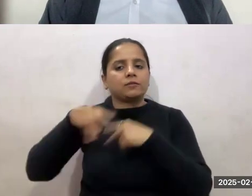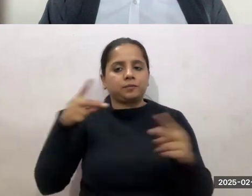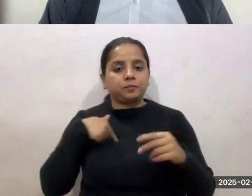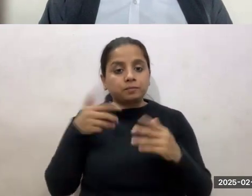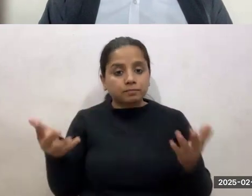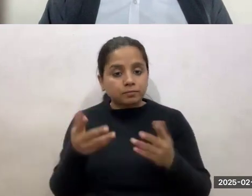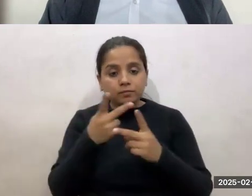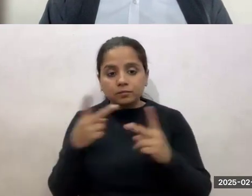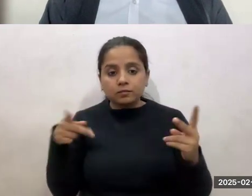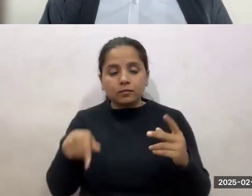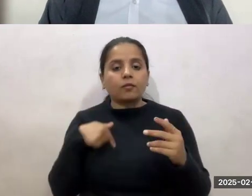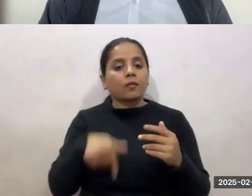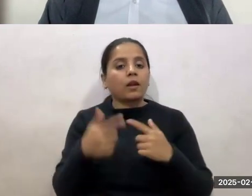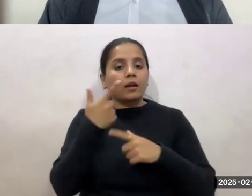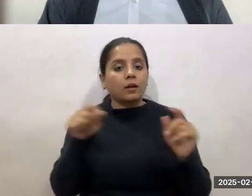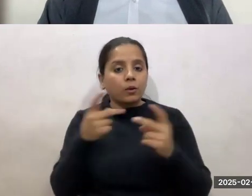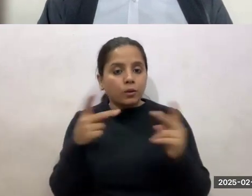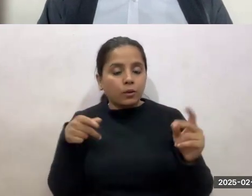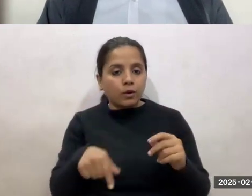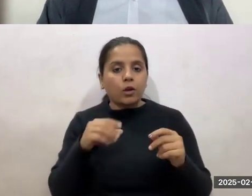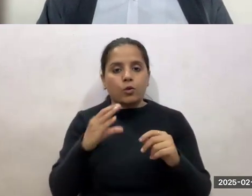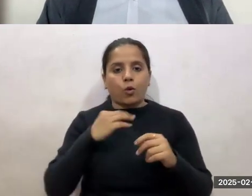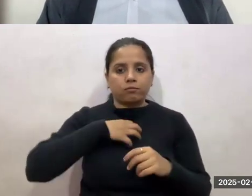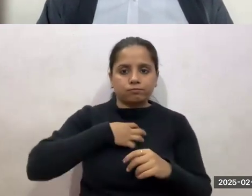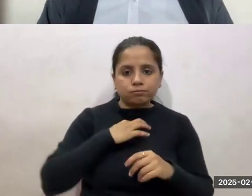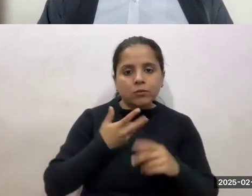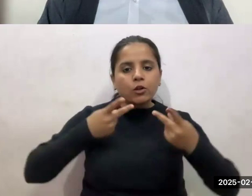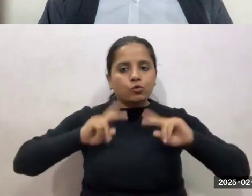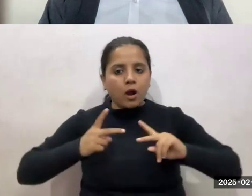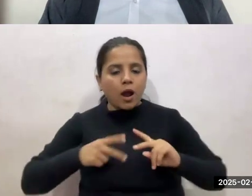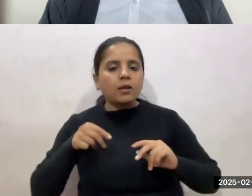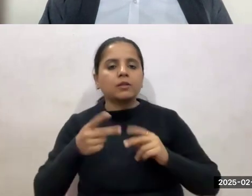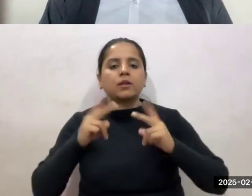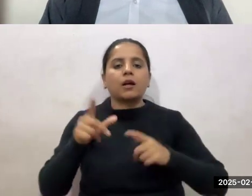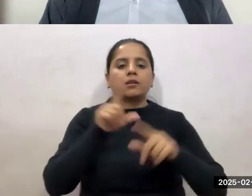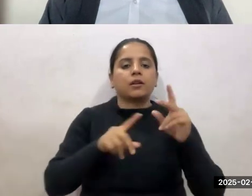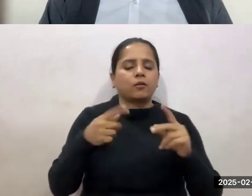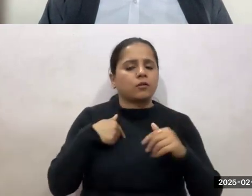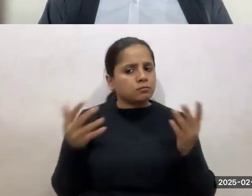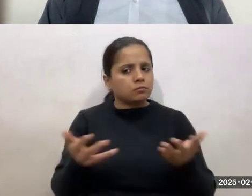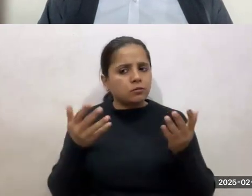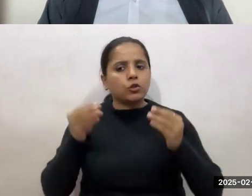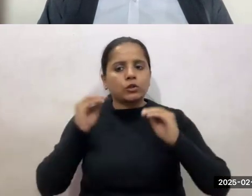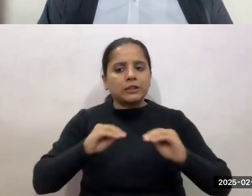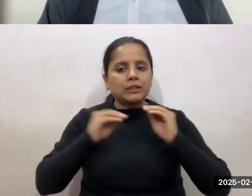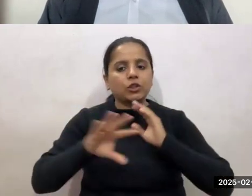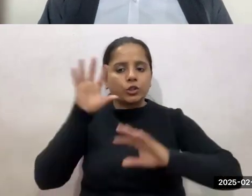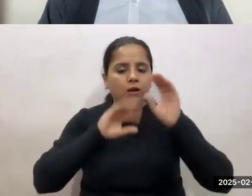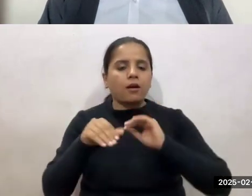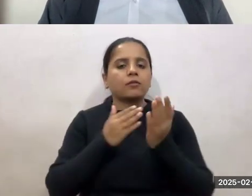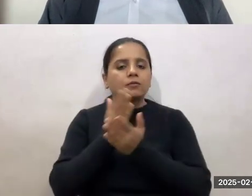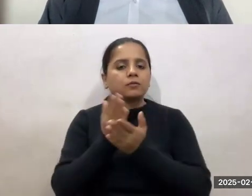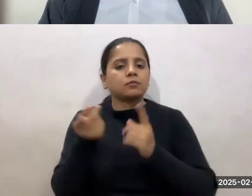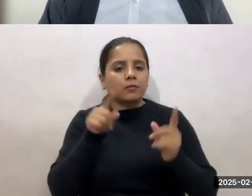embracing multilingual approaches such as code switching, translation, and translanguaging, we encourage teaching and learning strategies